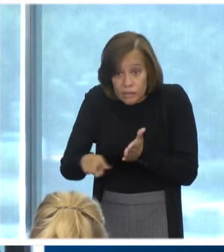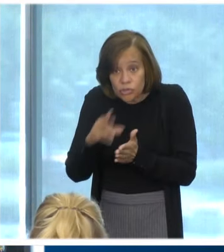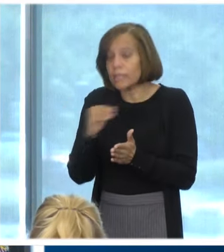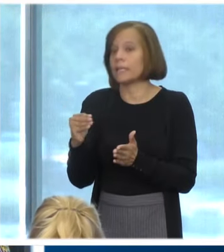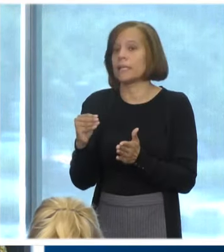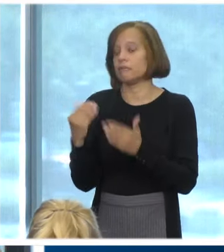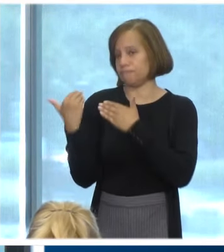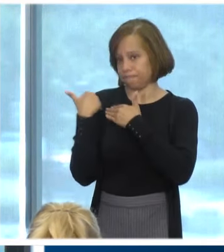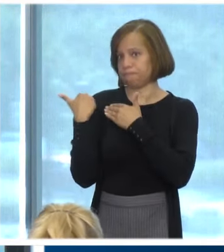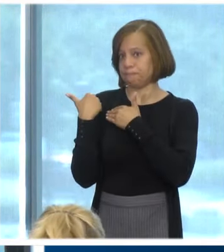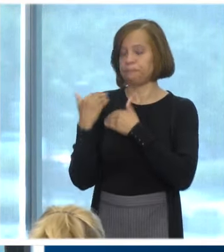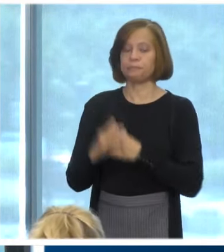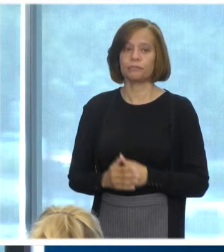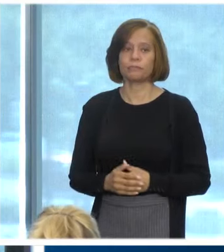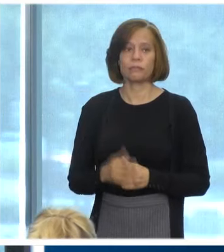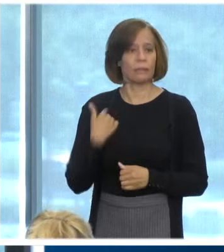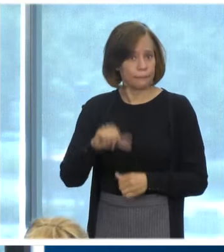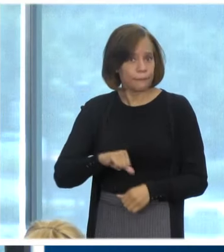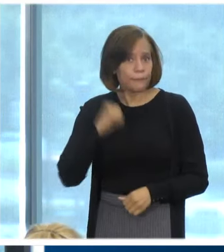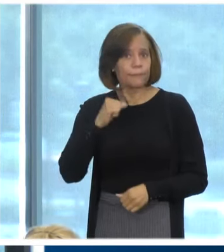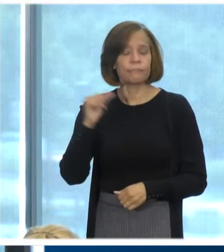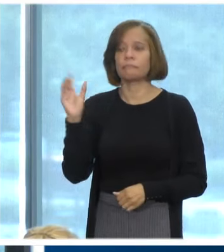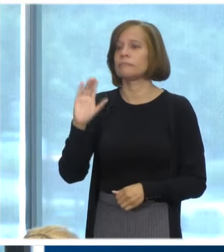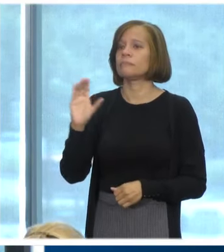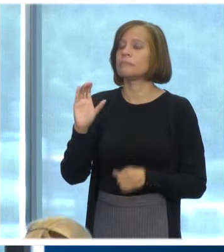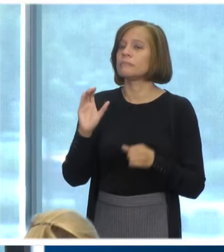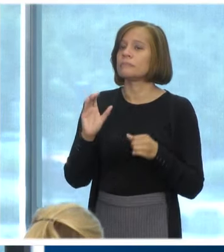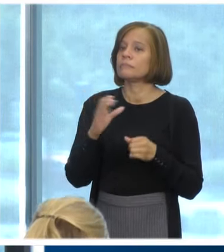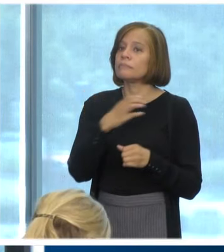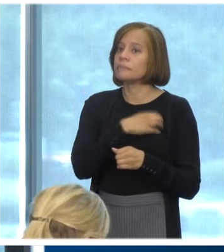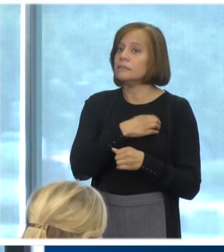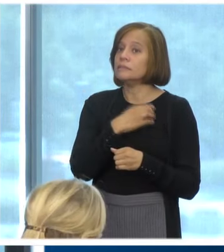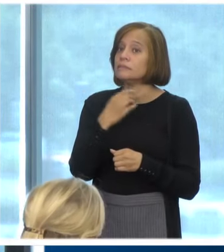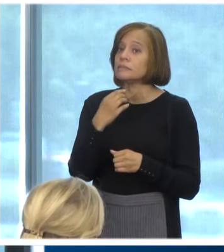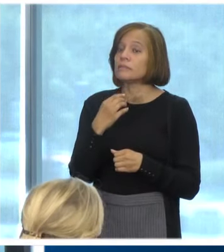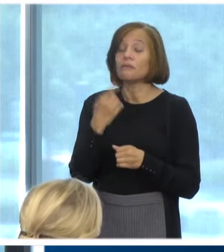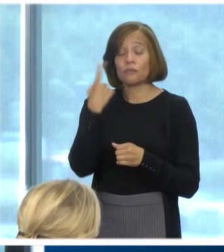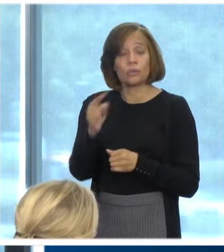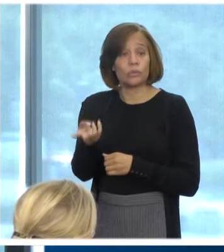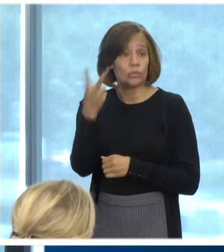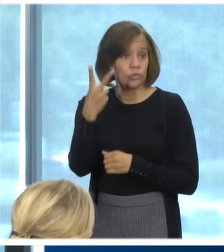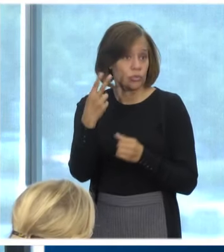I'm very proud of Columbus police officers today for two very specific reasons.